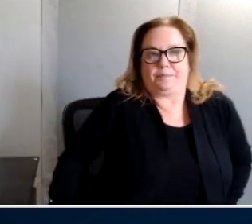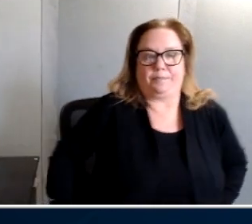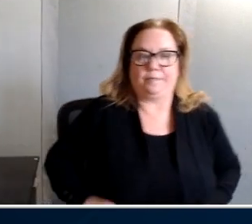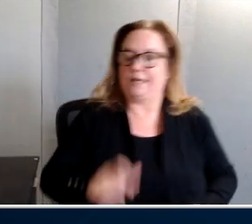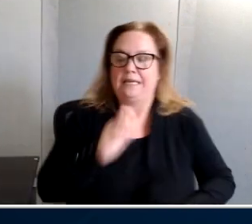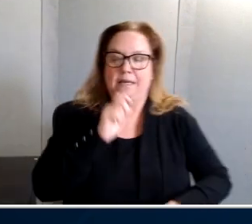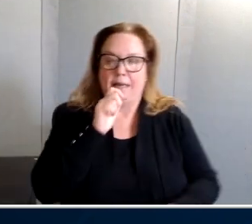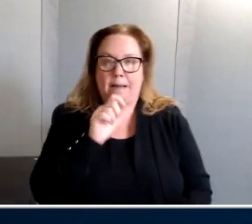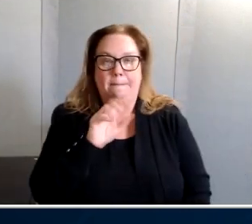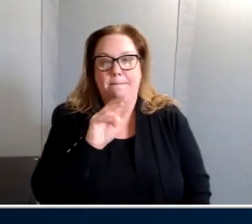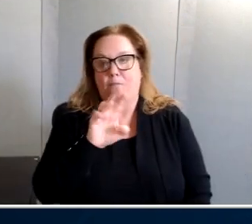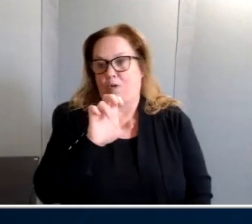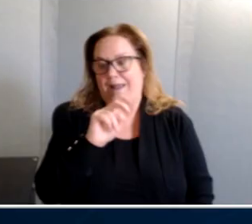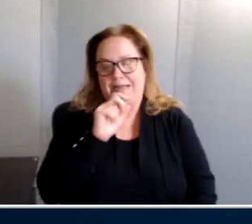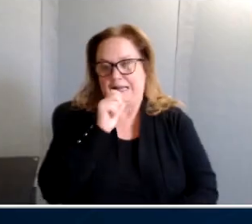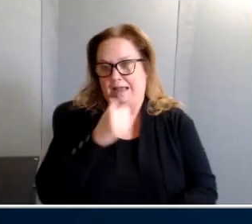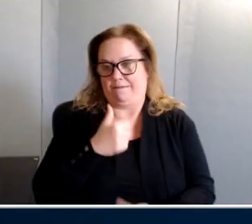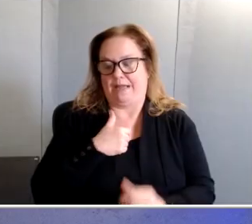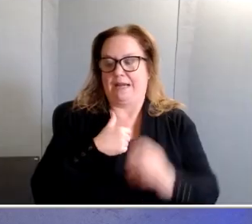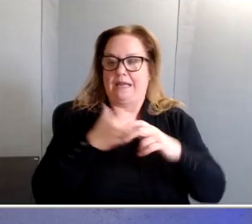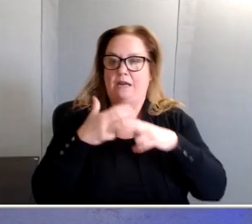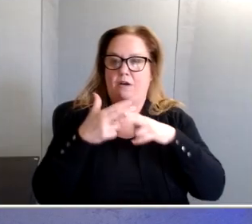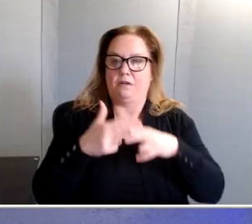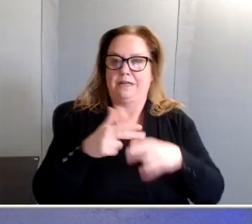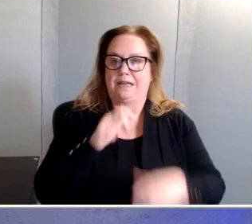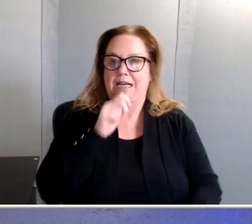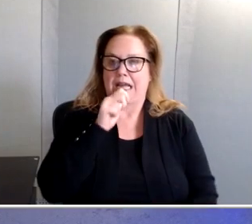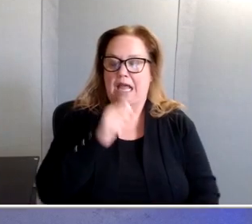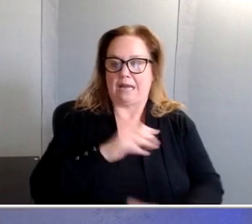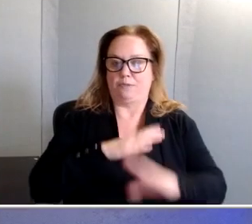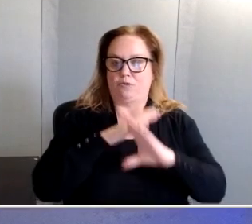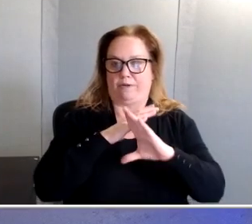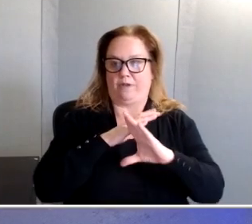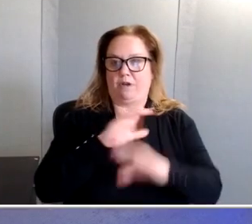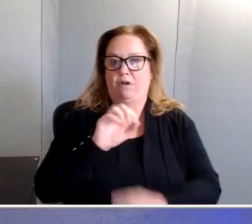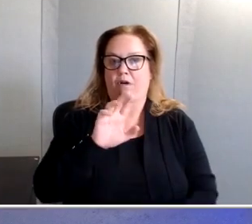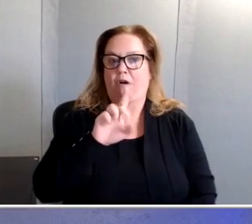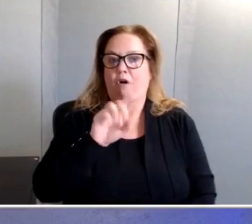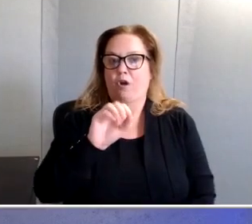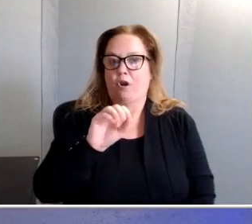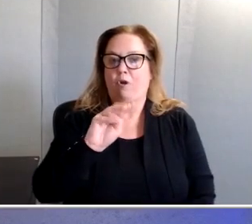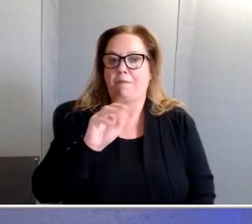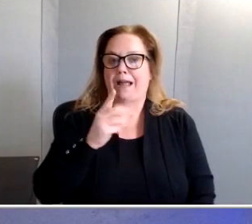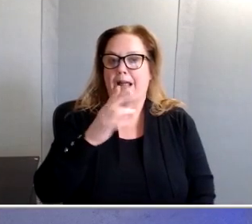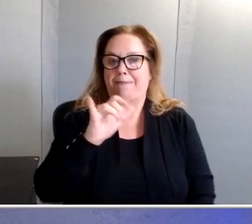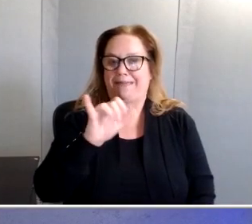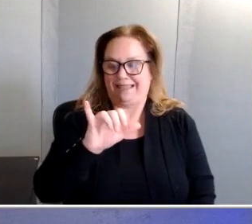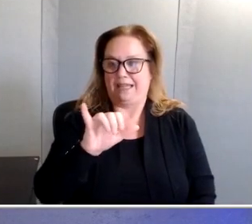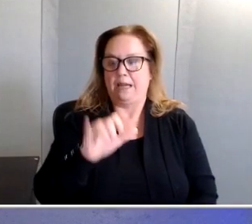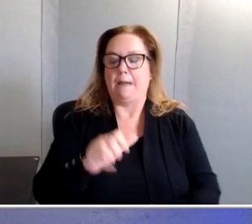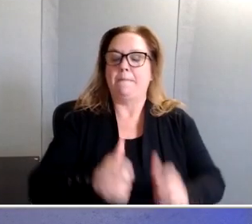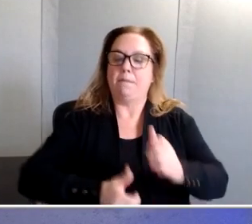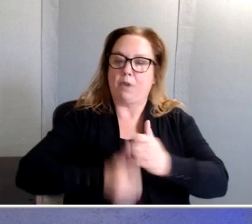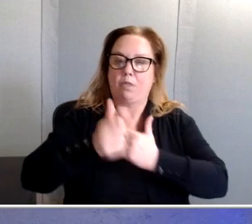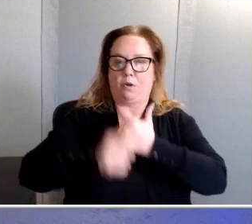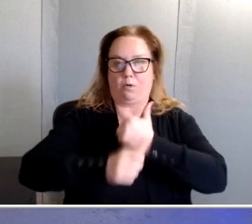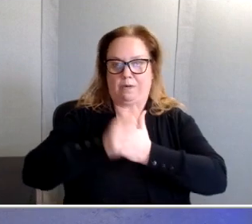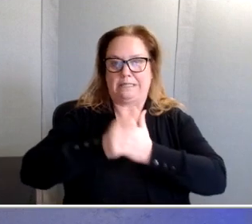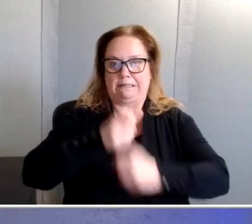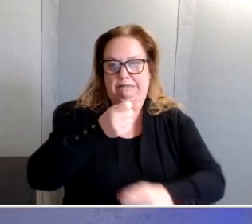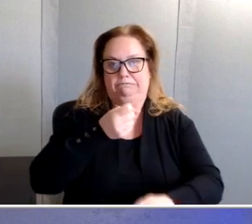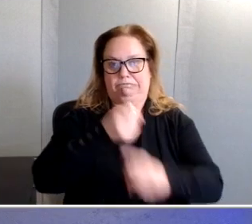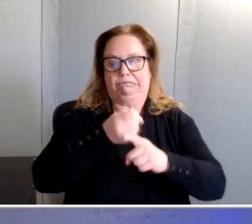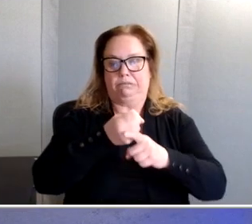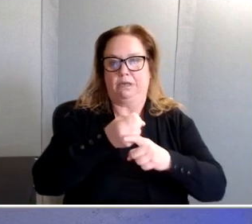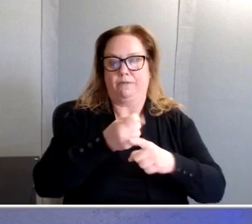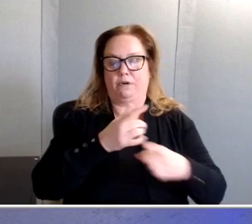hypertrophic cardiomyopathy. He kind of had what we call non-obstructive hypertrophic cardiomyopathy, but both conditions are still at risk for sudden cardiac death with ventricular